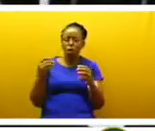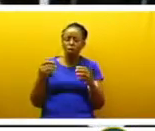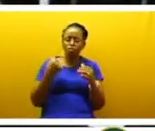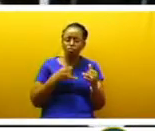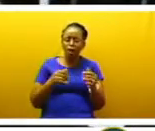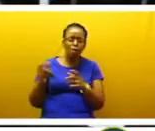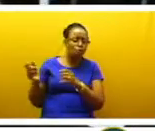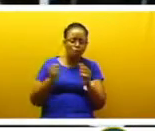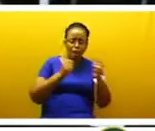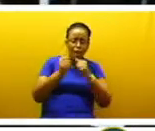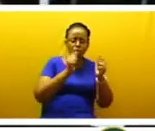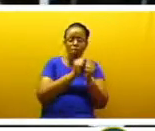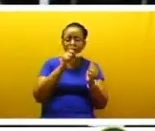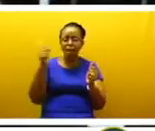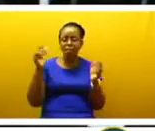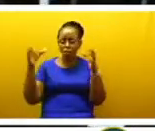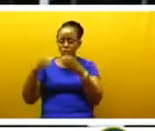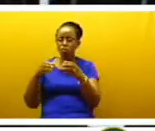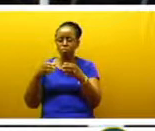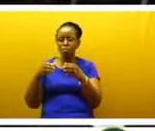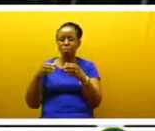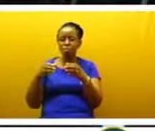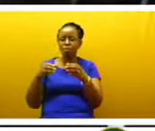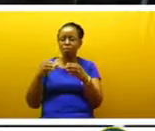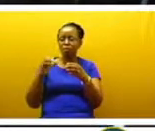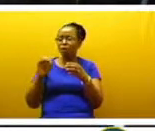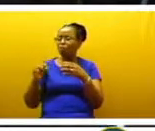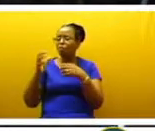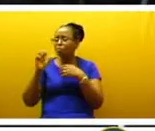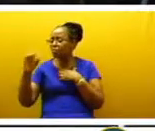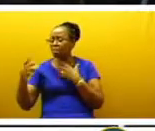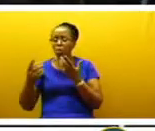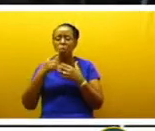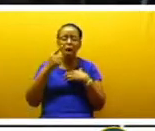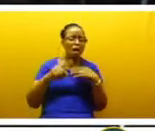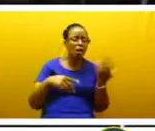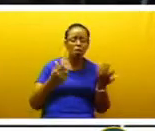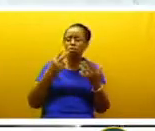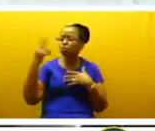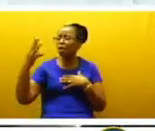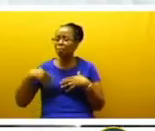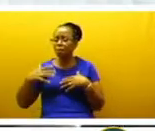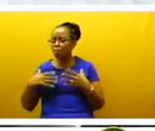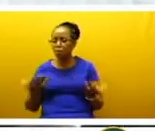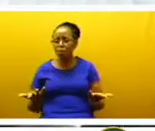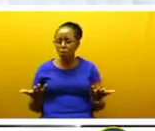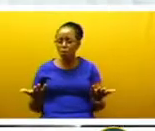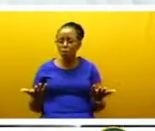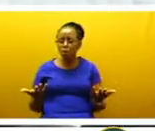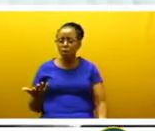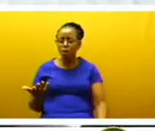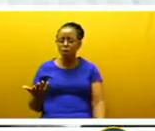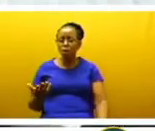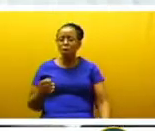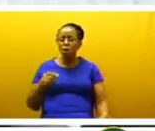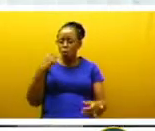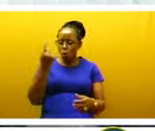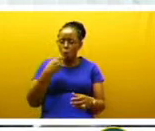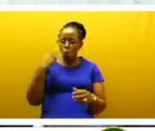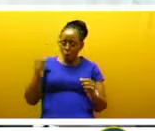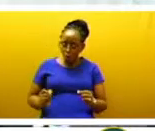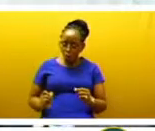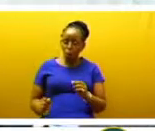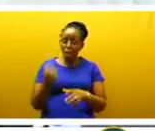group of 50, 100, 200 people? Who will get up and